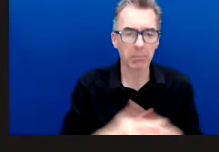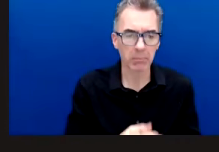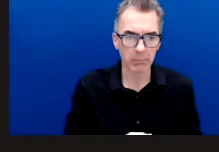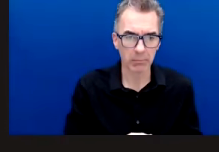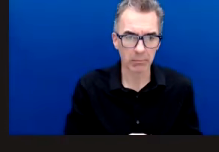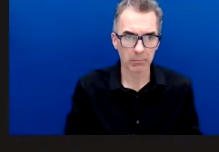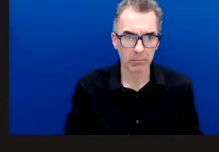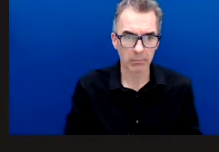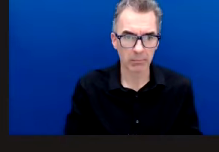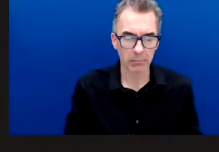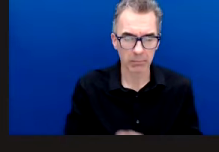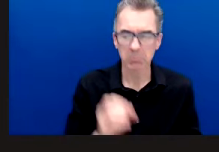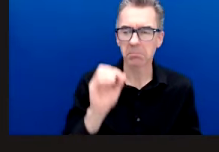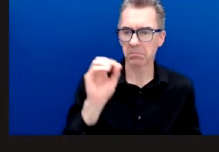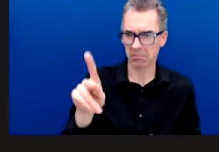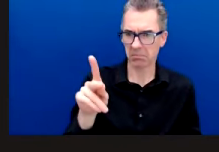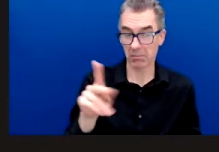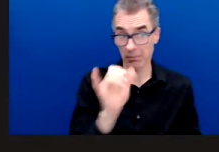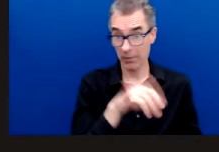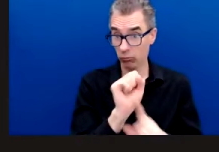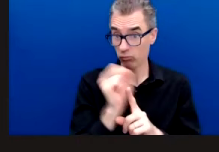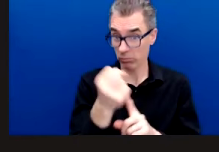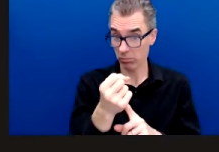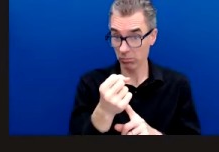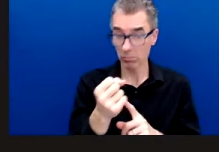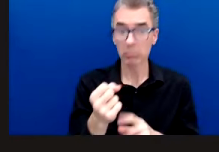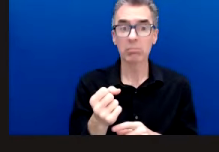So, for this case study, the